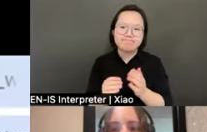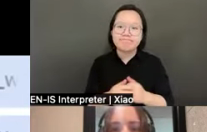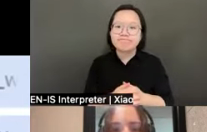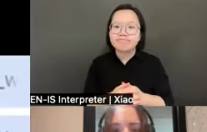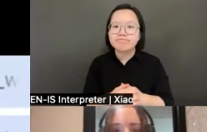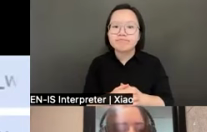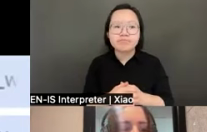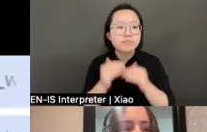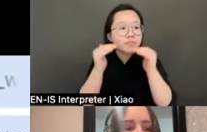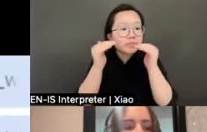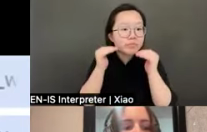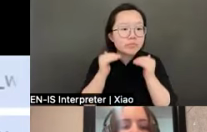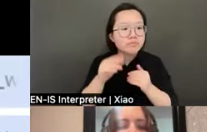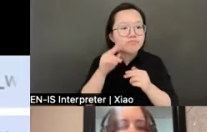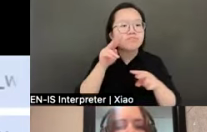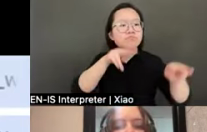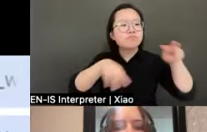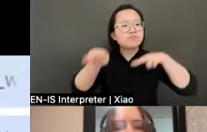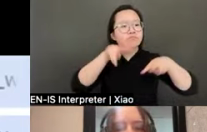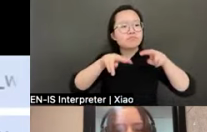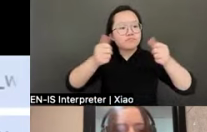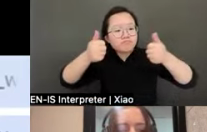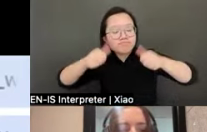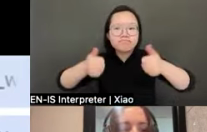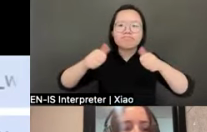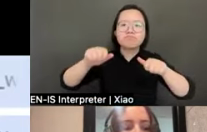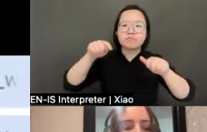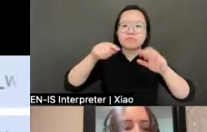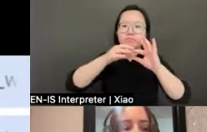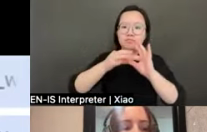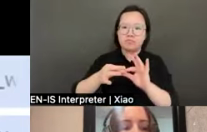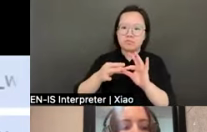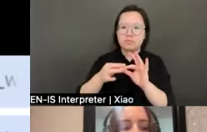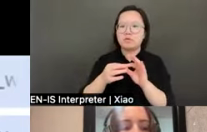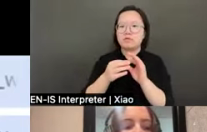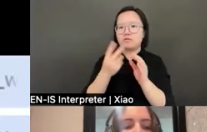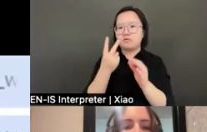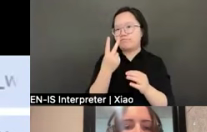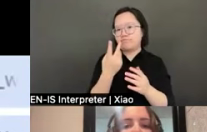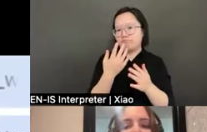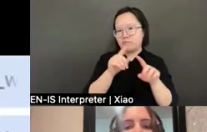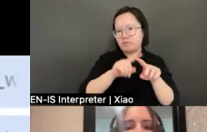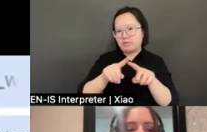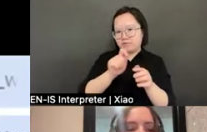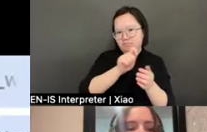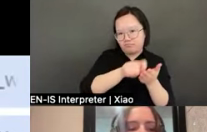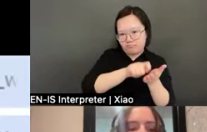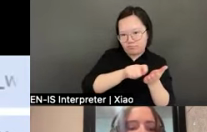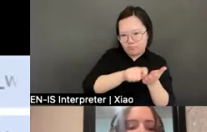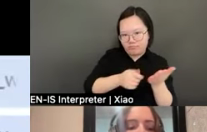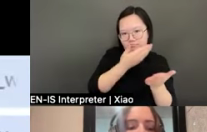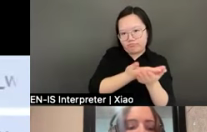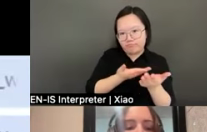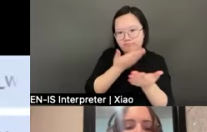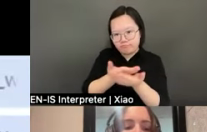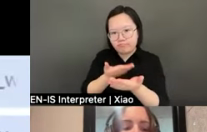write different things. The first one are the key performance indicators. So for here, so key performance indicators are really